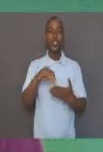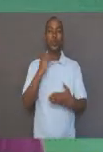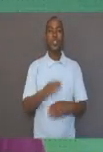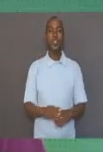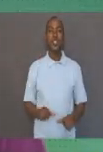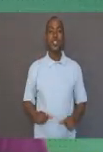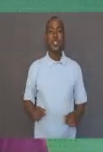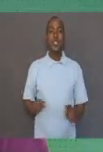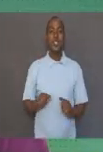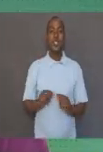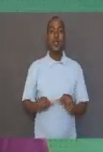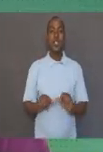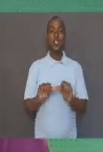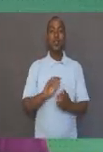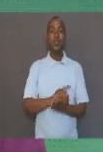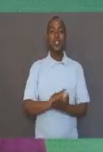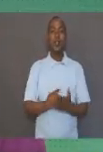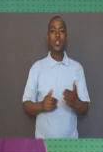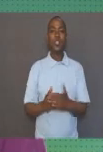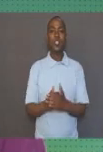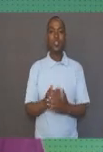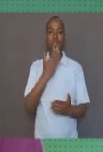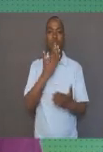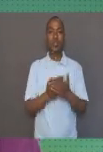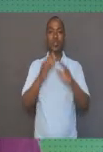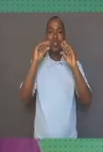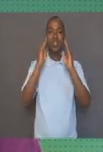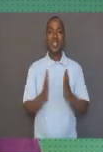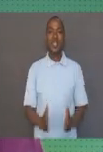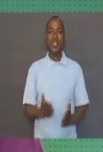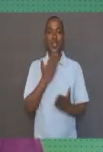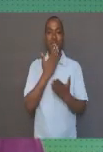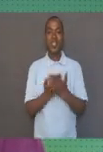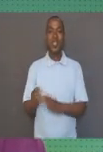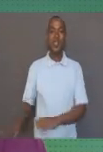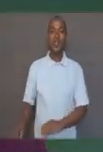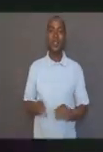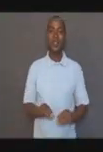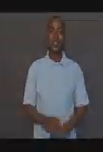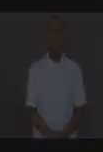Until next time, thank you, teacher. Thank you, students.